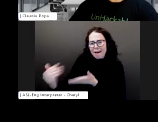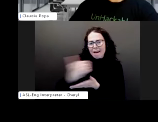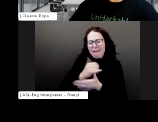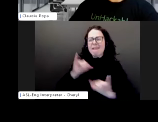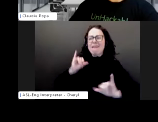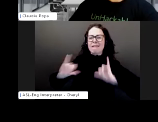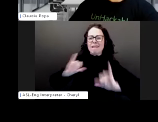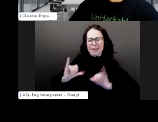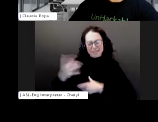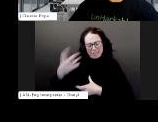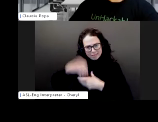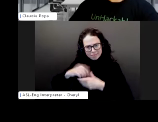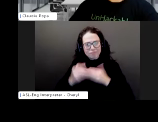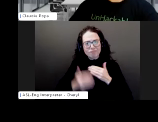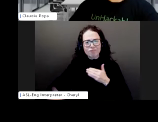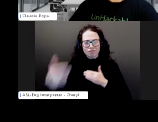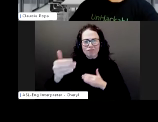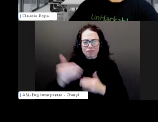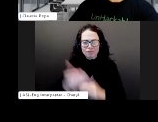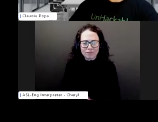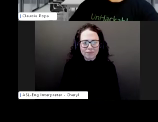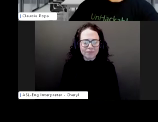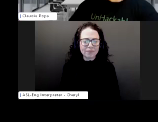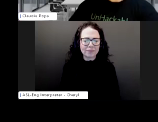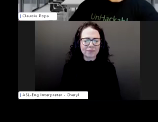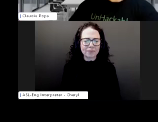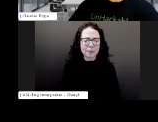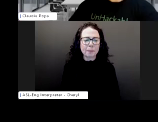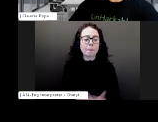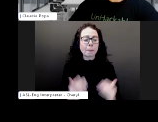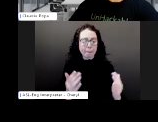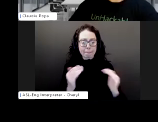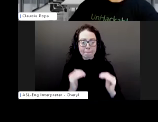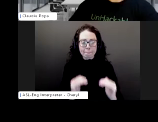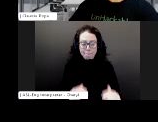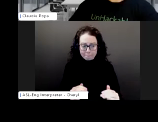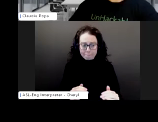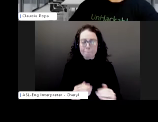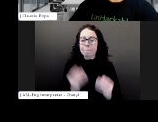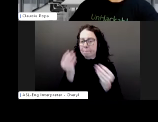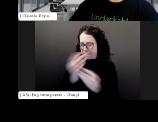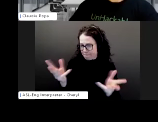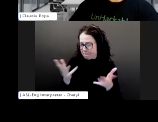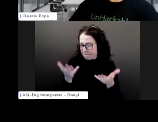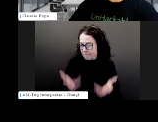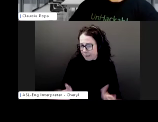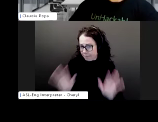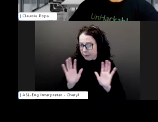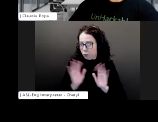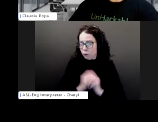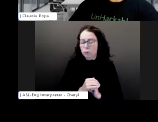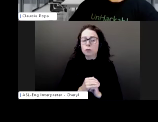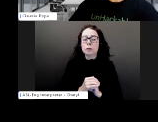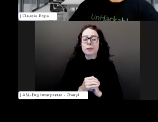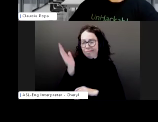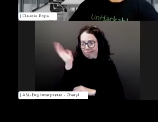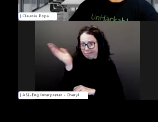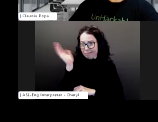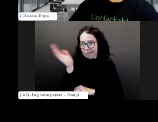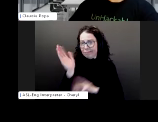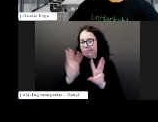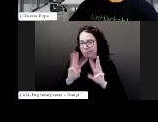what you think we could be addressing in the next webinar. And then finally, as I mentioned, our webinars are recorded, and once they